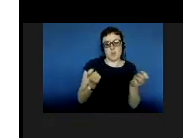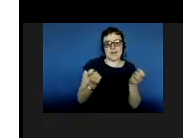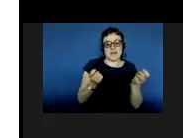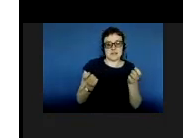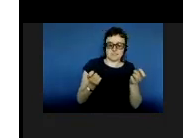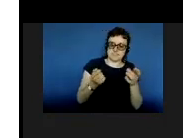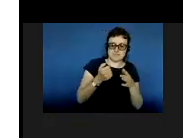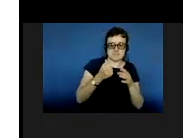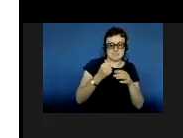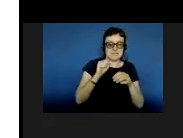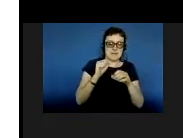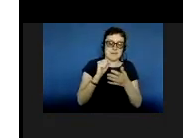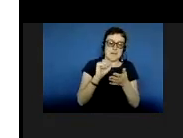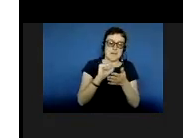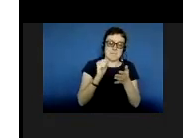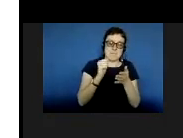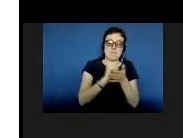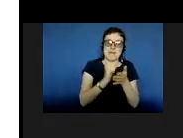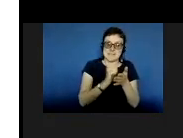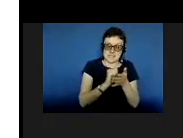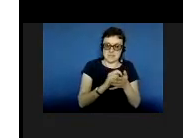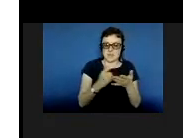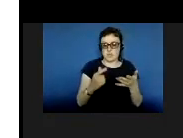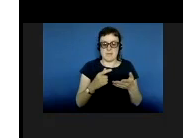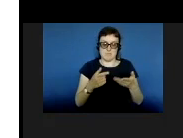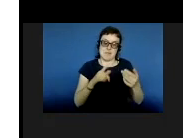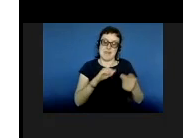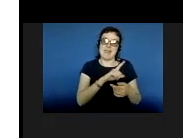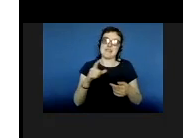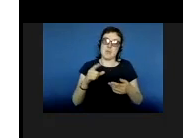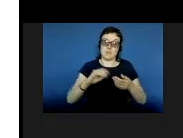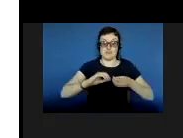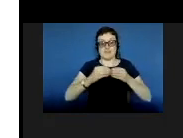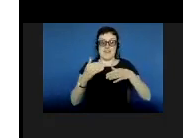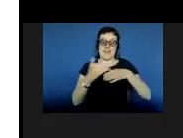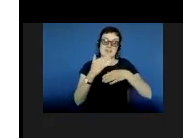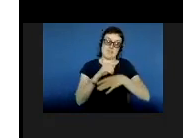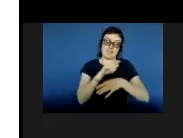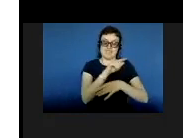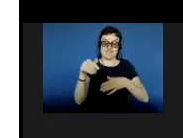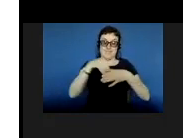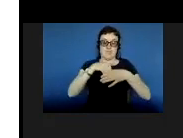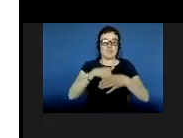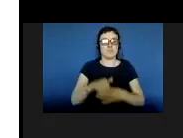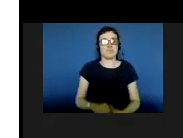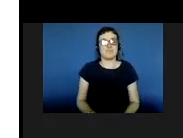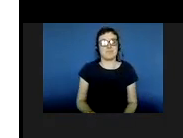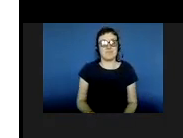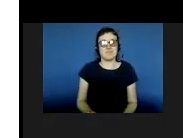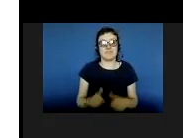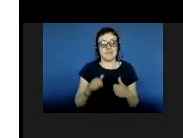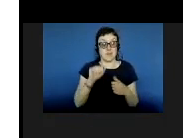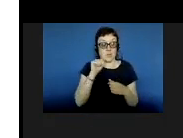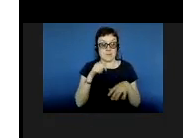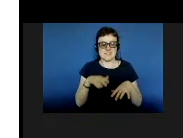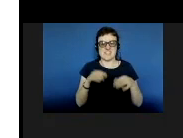And Dol's going to be introducing a bit more of a creative activity in a little while. So I'm going to start by giving